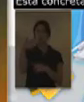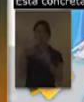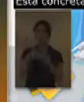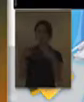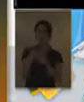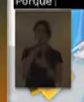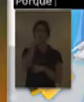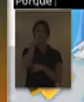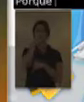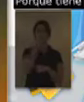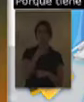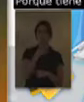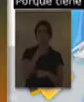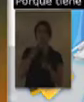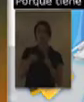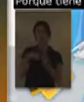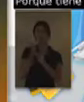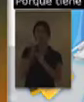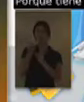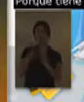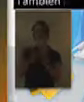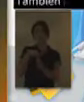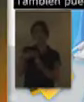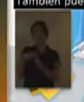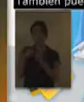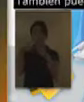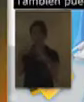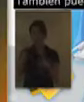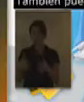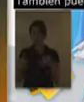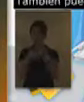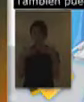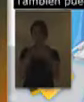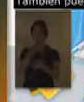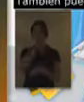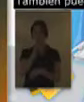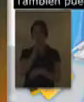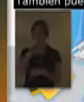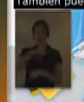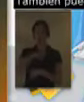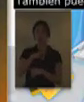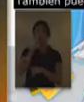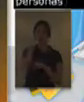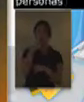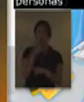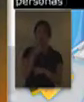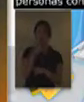because it's got icons and text, but it could be just with icons for people with